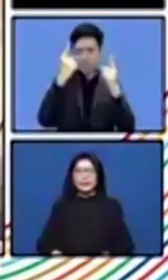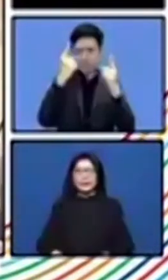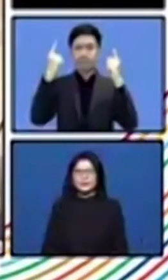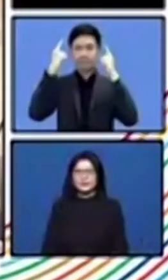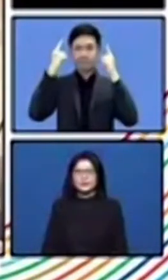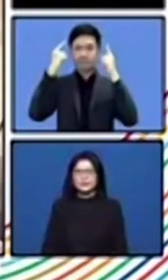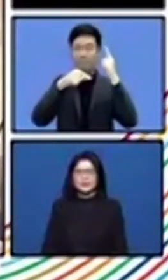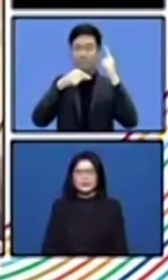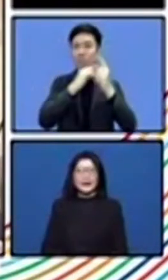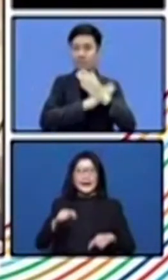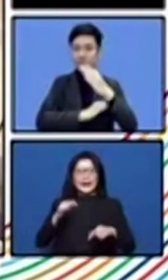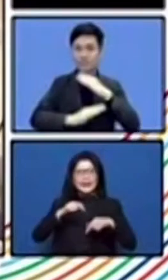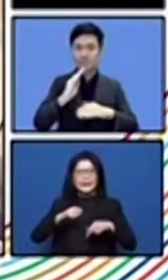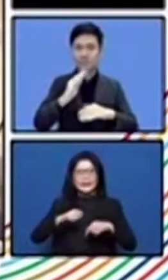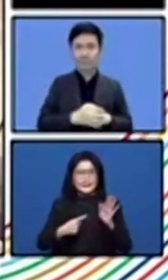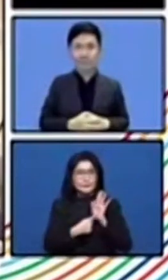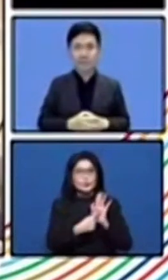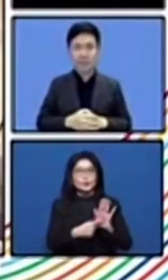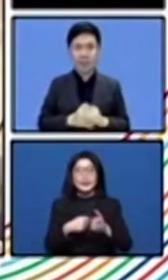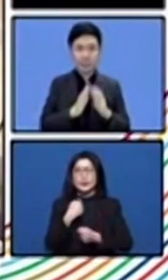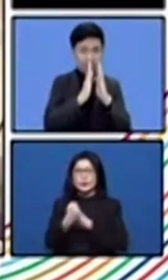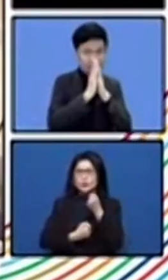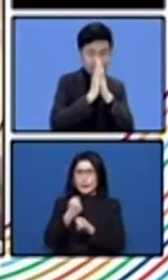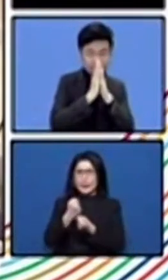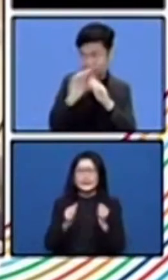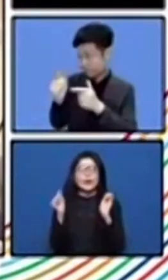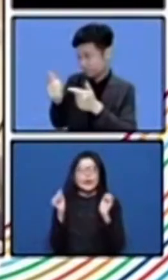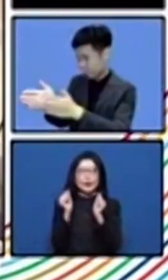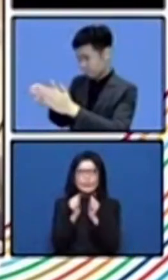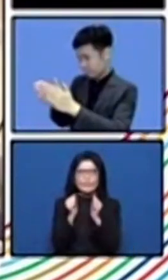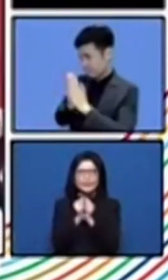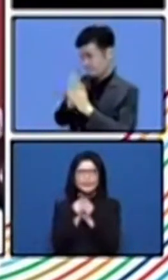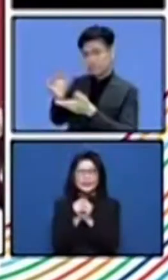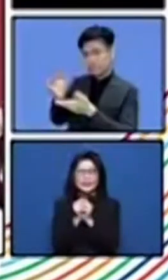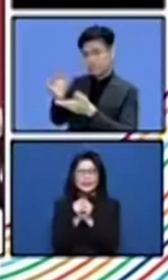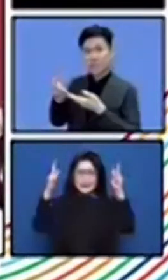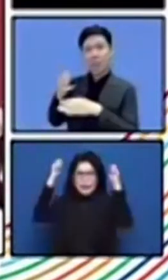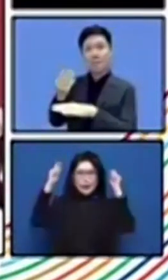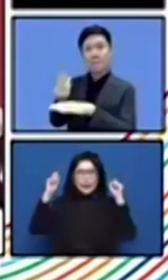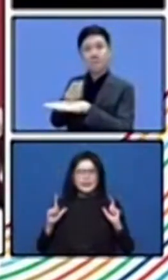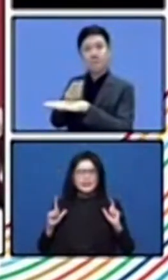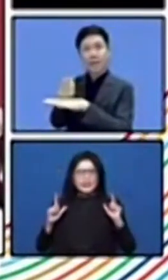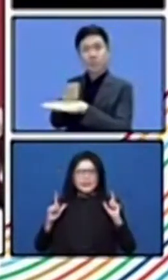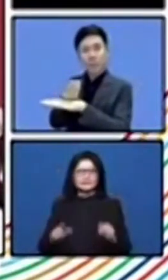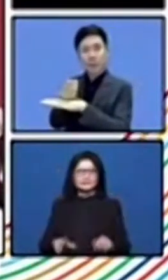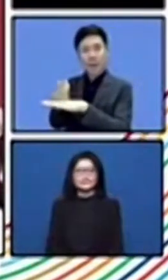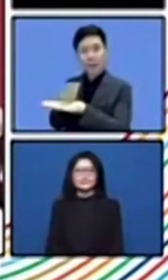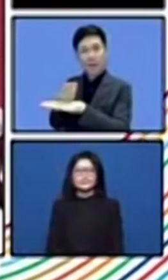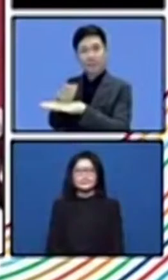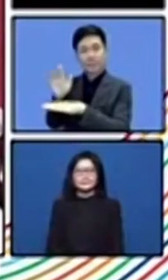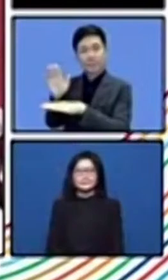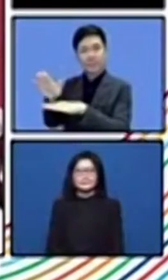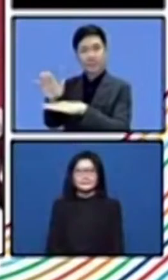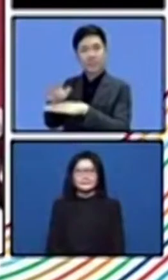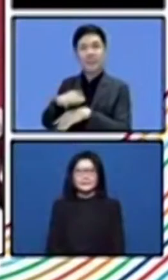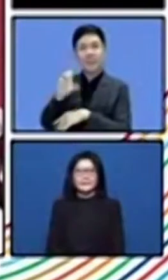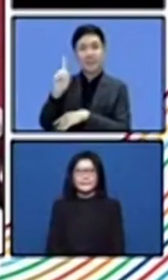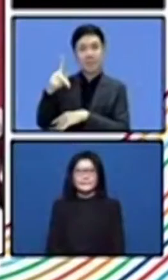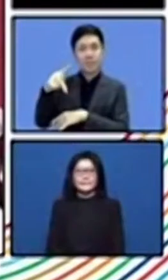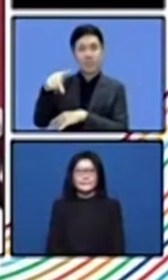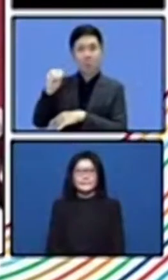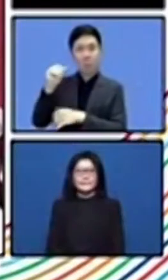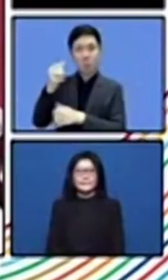from Marshall Islands the chief executive officer for martial Alliance disabled persons organization to take the flow now thank